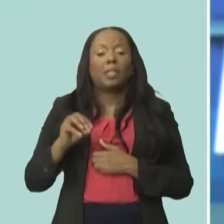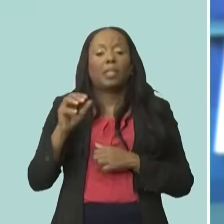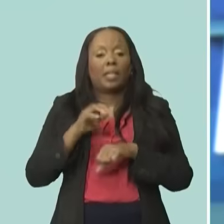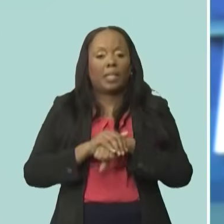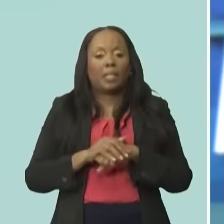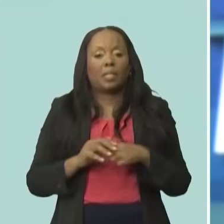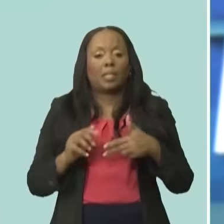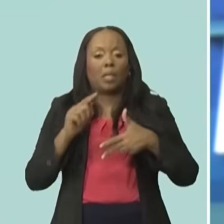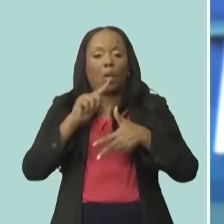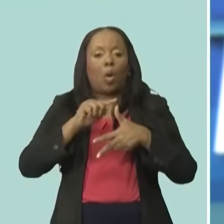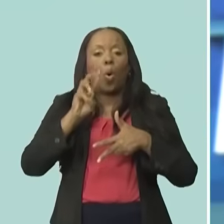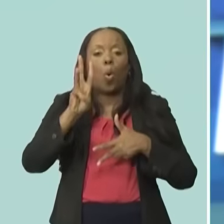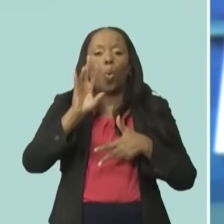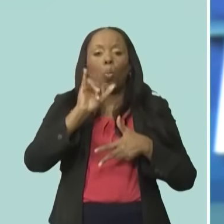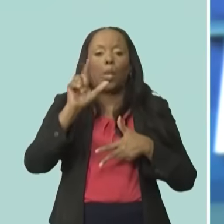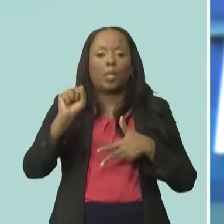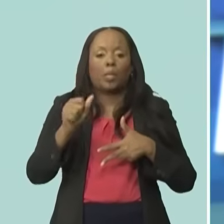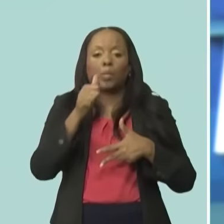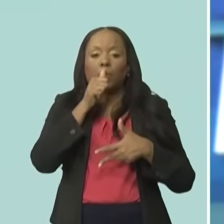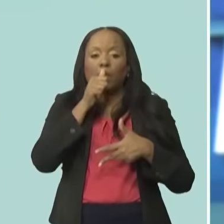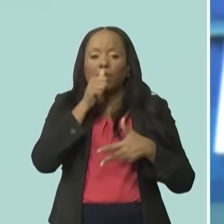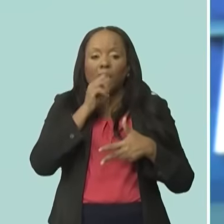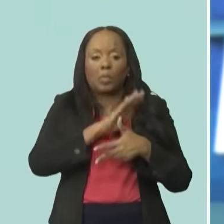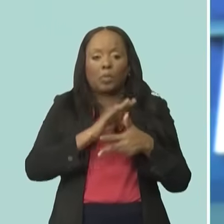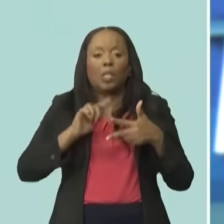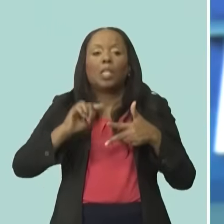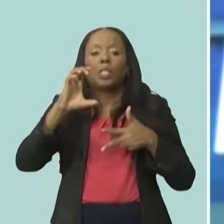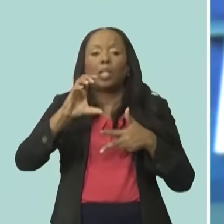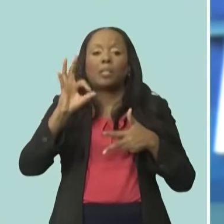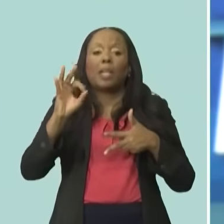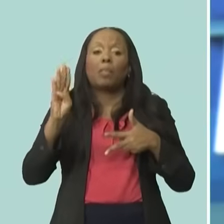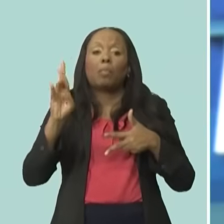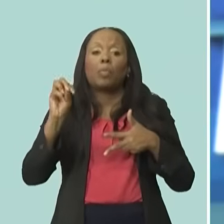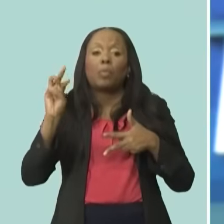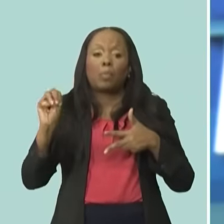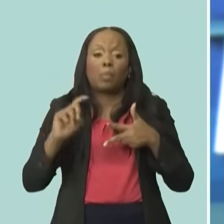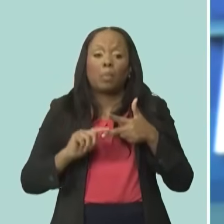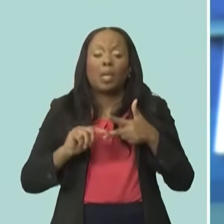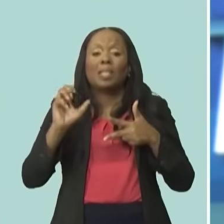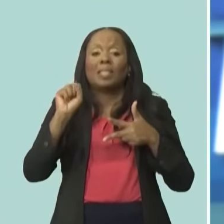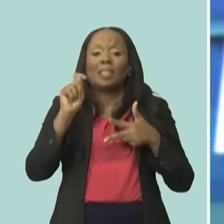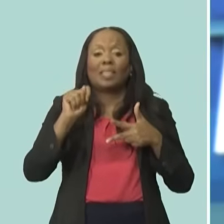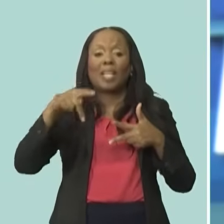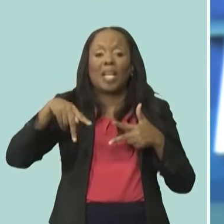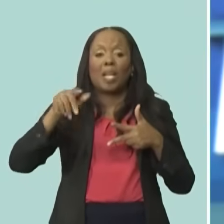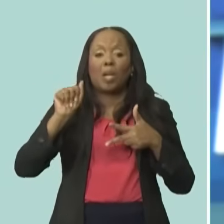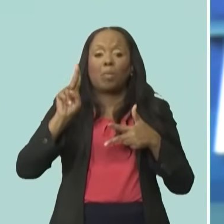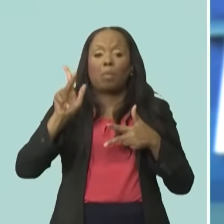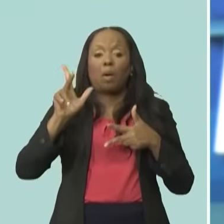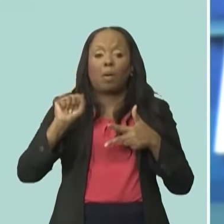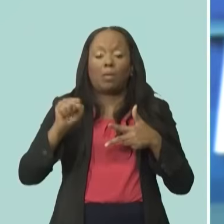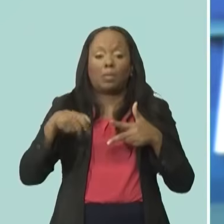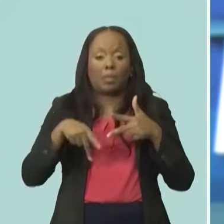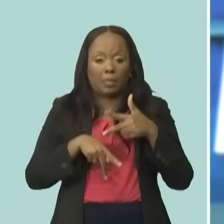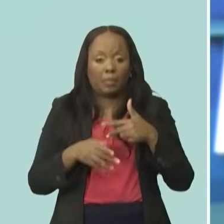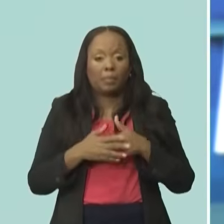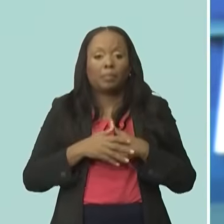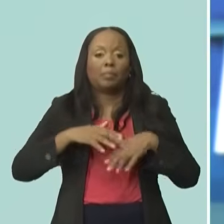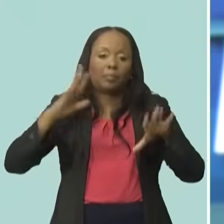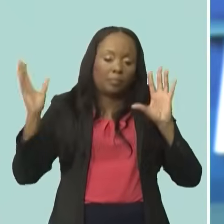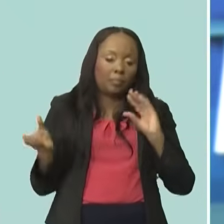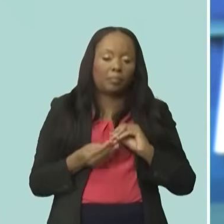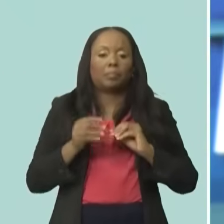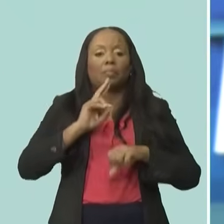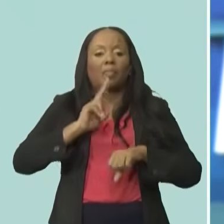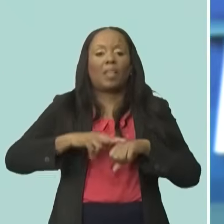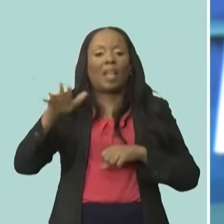from Wills Private School, 1 from Charles F. Broome Primary, and the other from St. Paul's Primary. Overall, the national